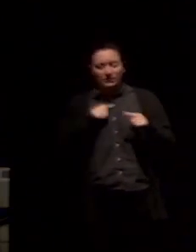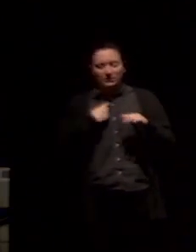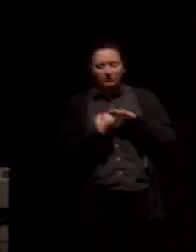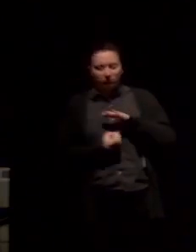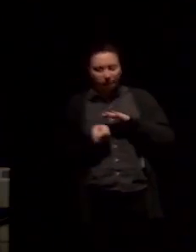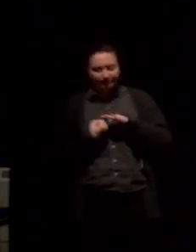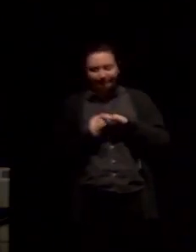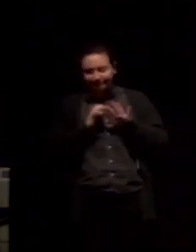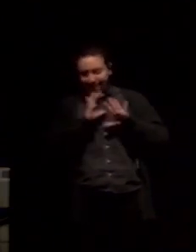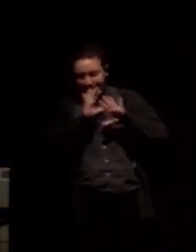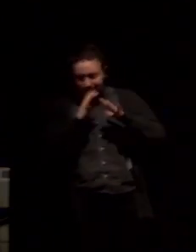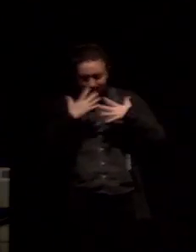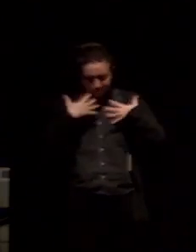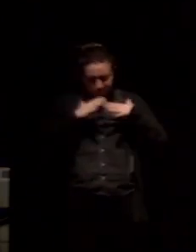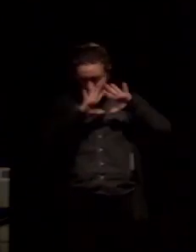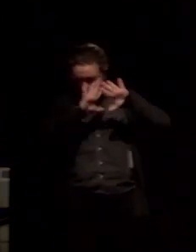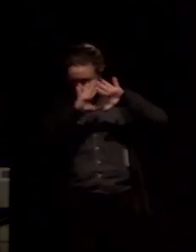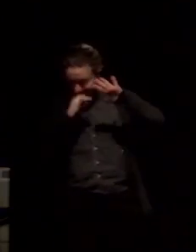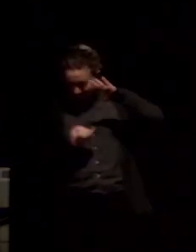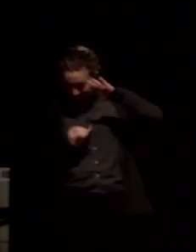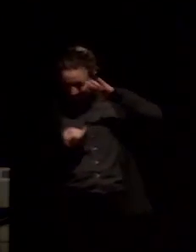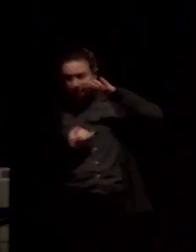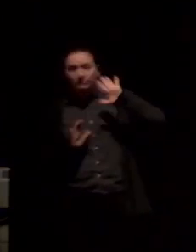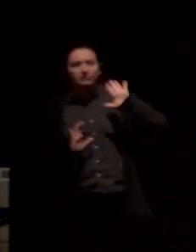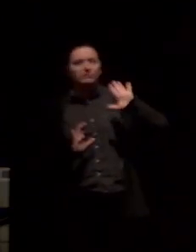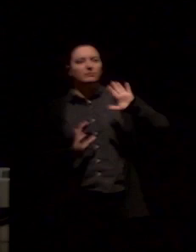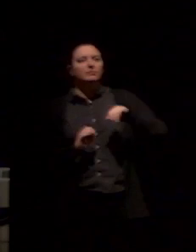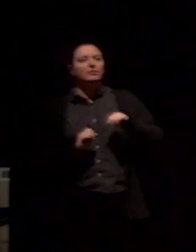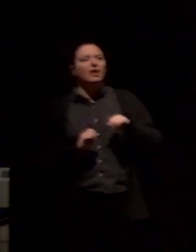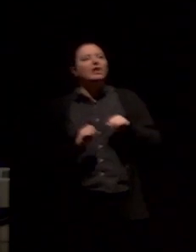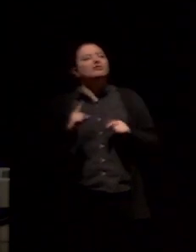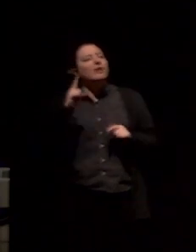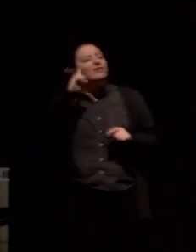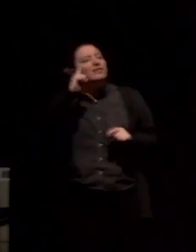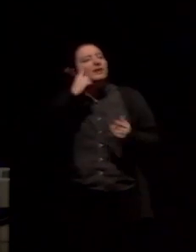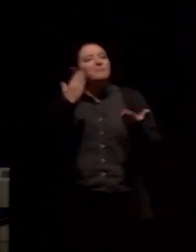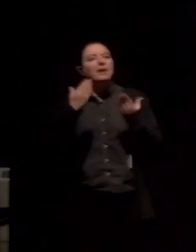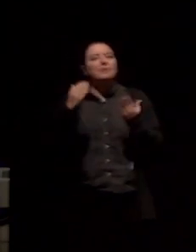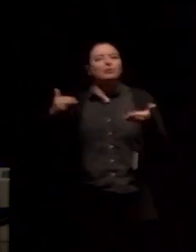actually support people in a different way.